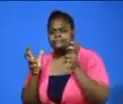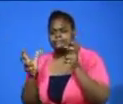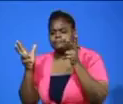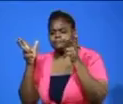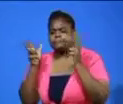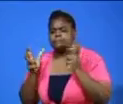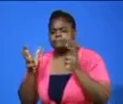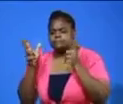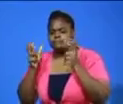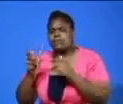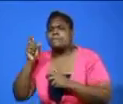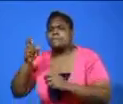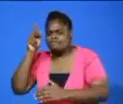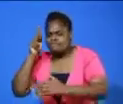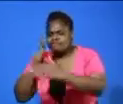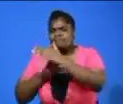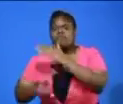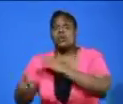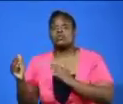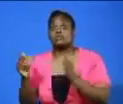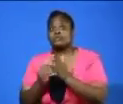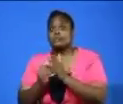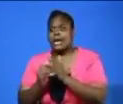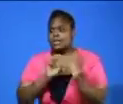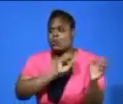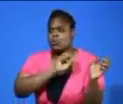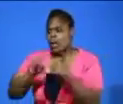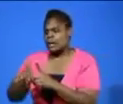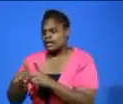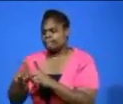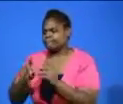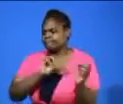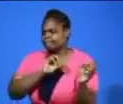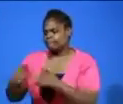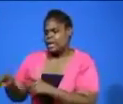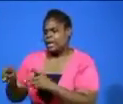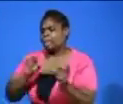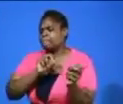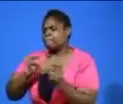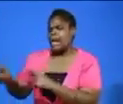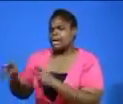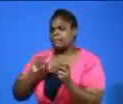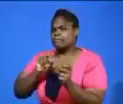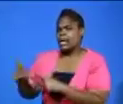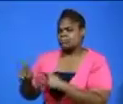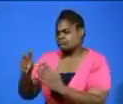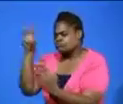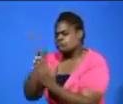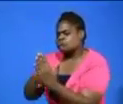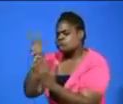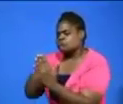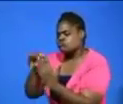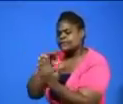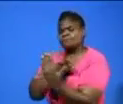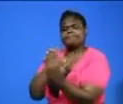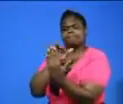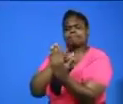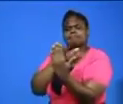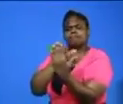must prophesy again. And they went back and back and back, reading and